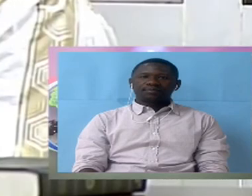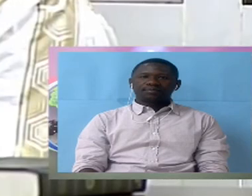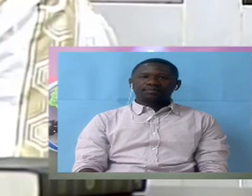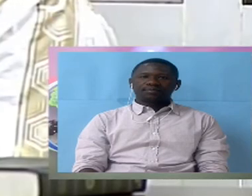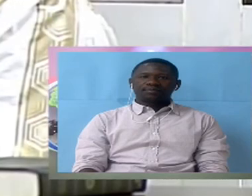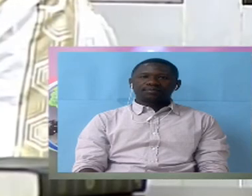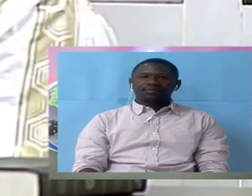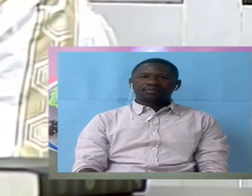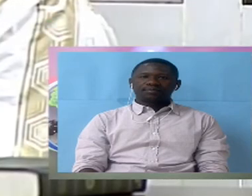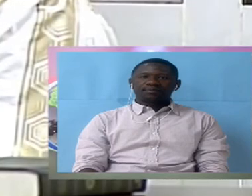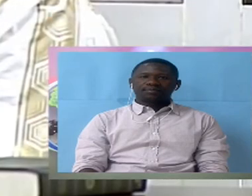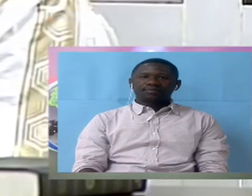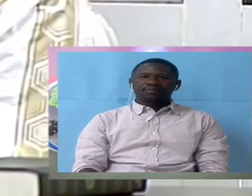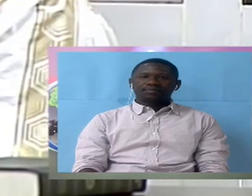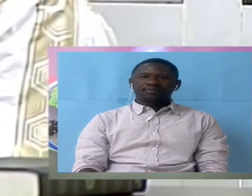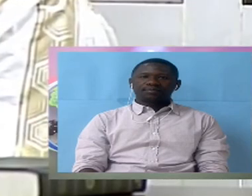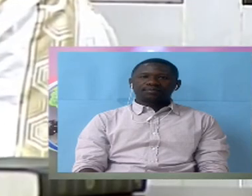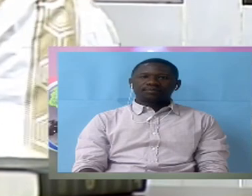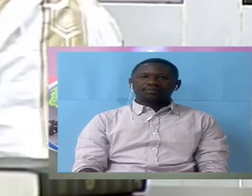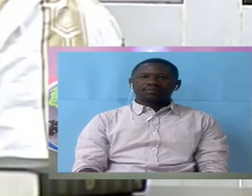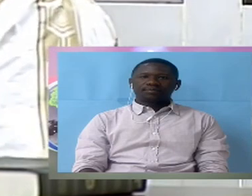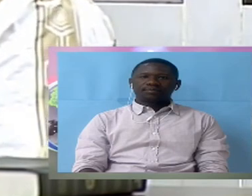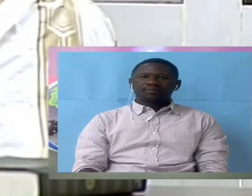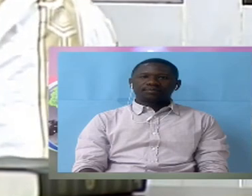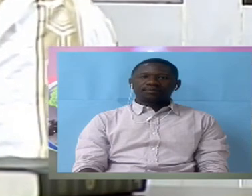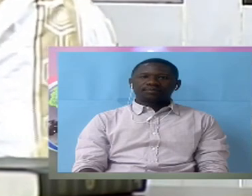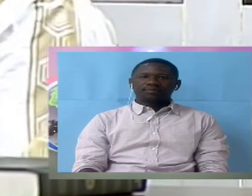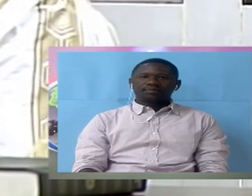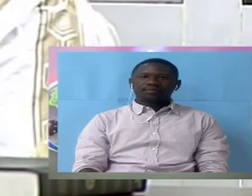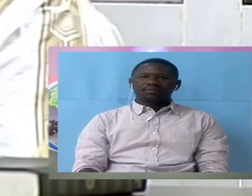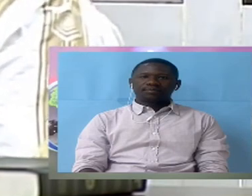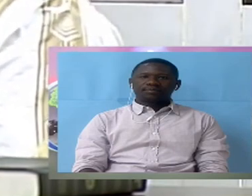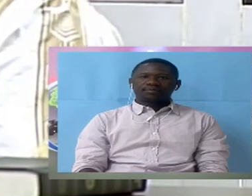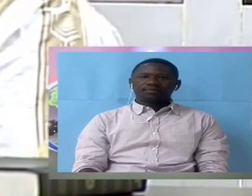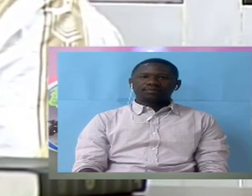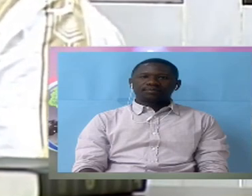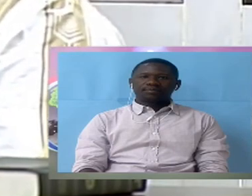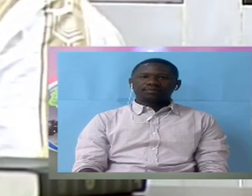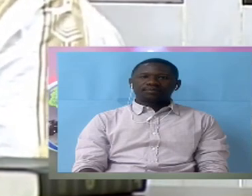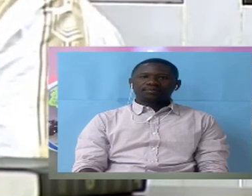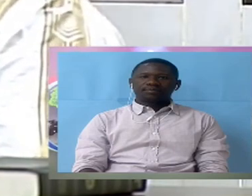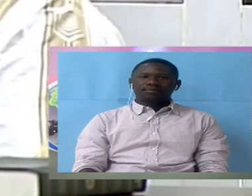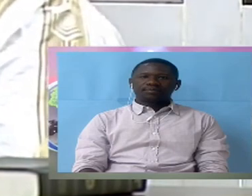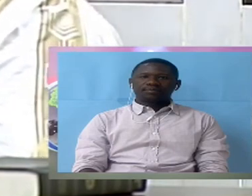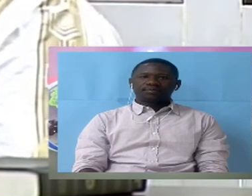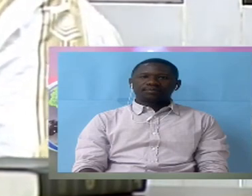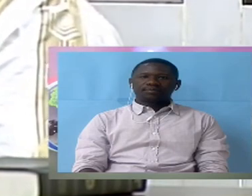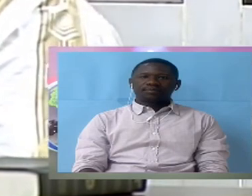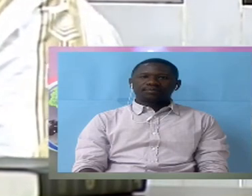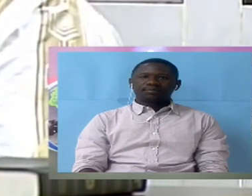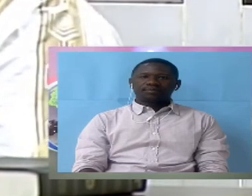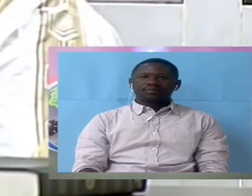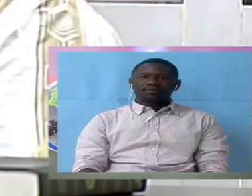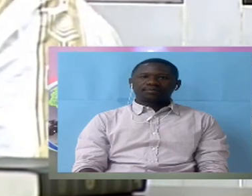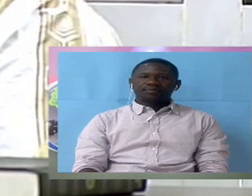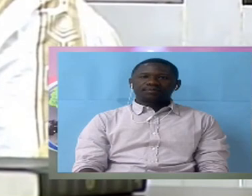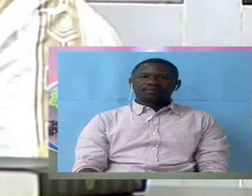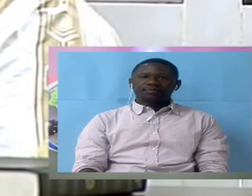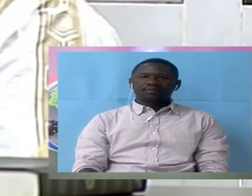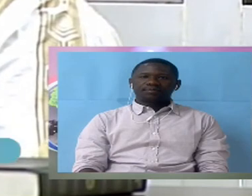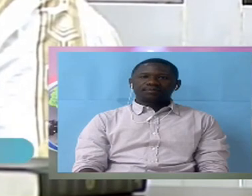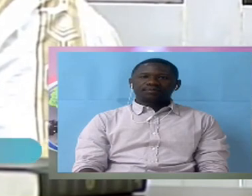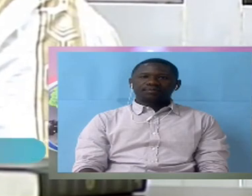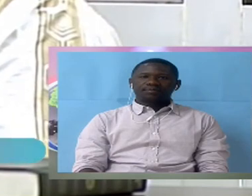commission bi sa janga bi sa xam xam fa nga dore ba fa nga ba fam em. I started